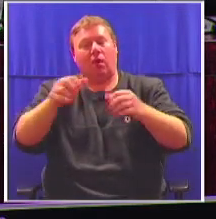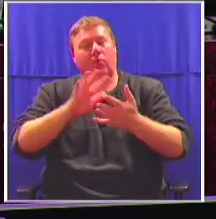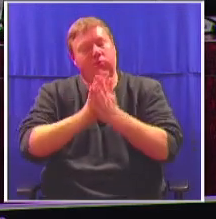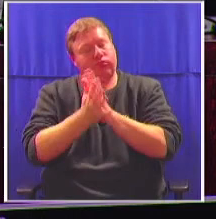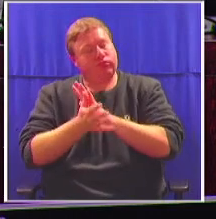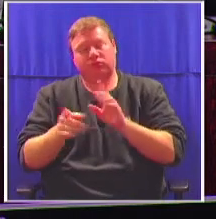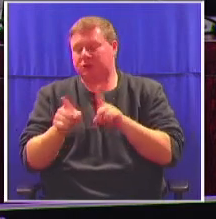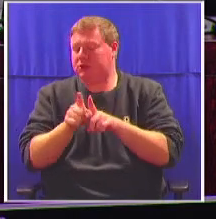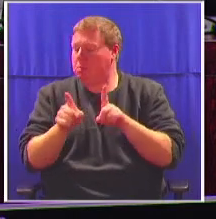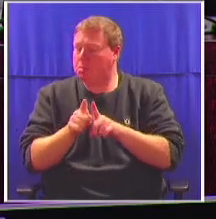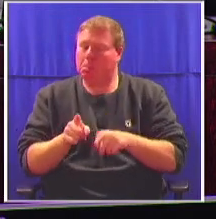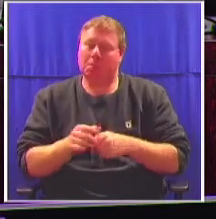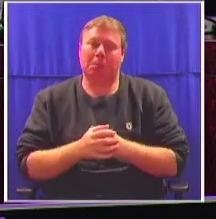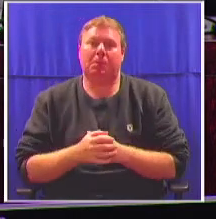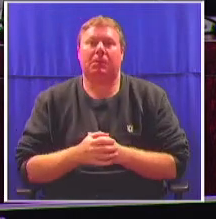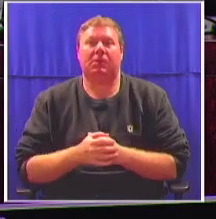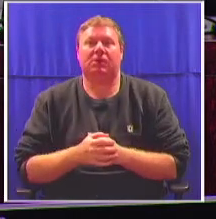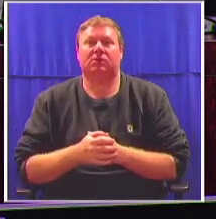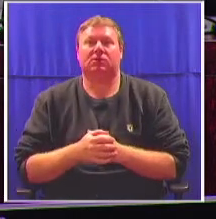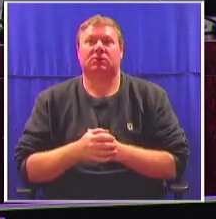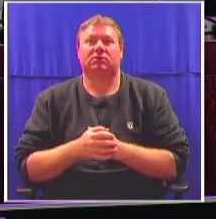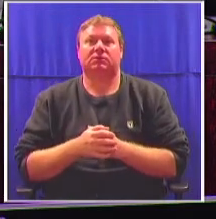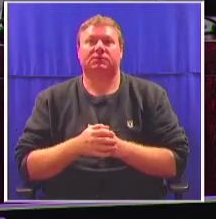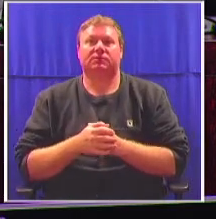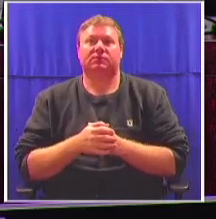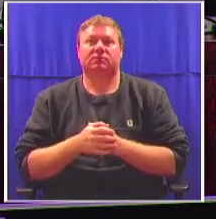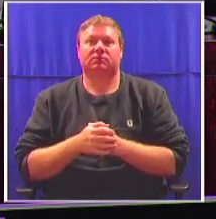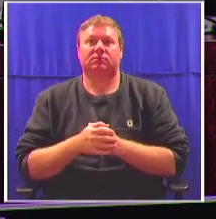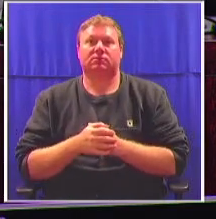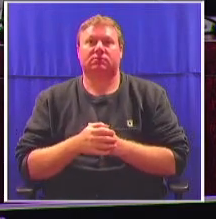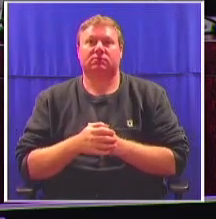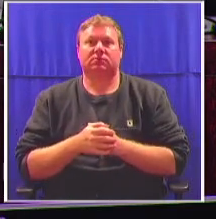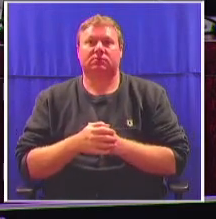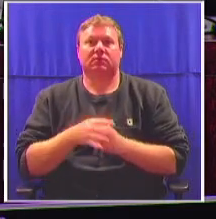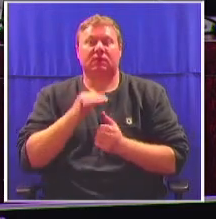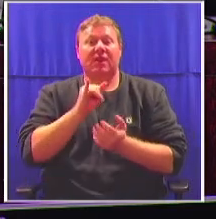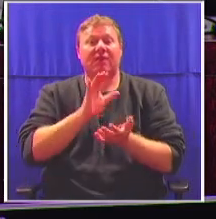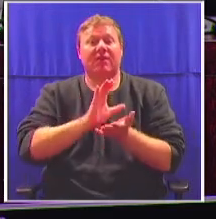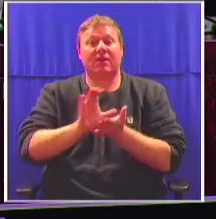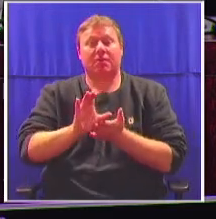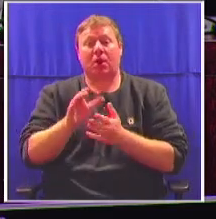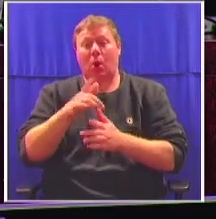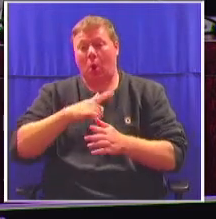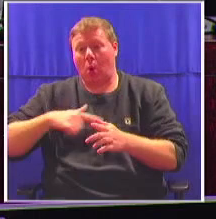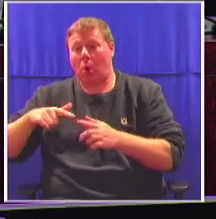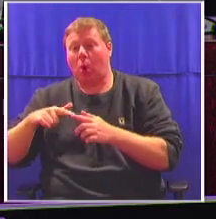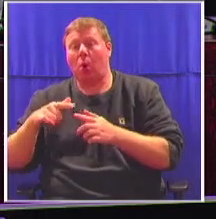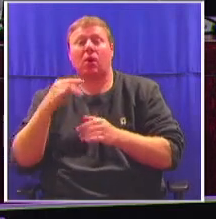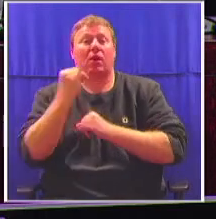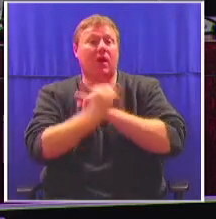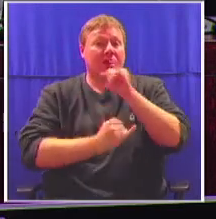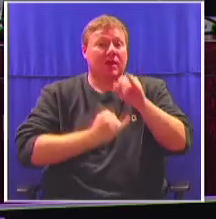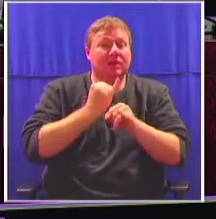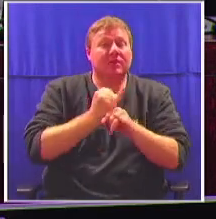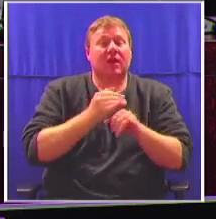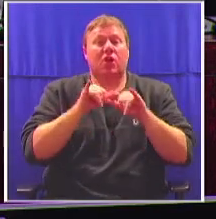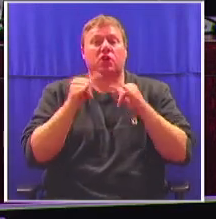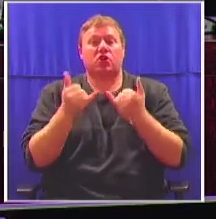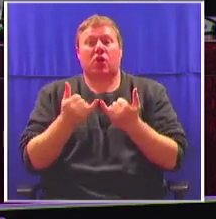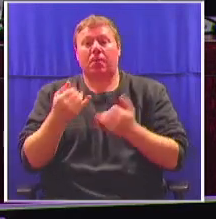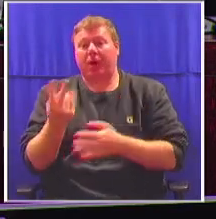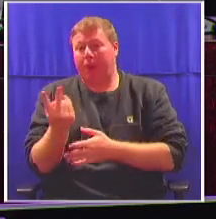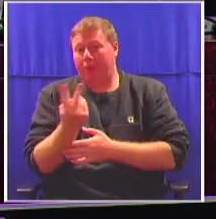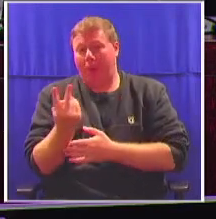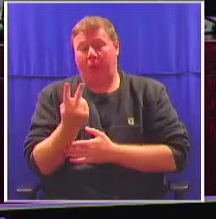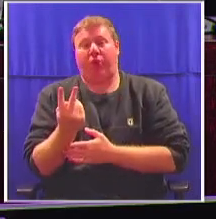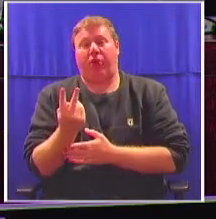through right now. The mobilization of investment from both local and international companies has been accompanied